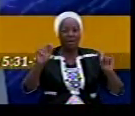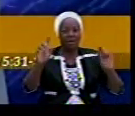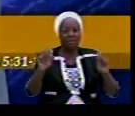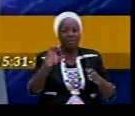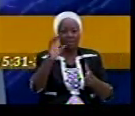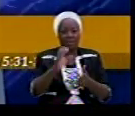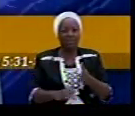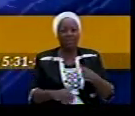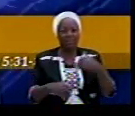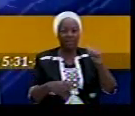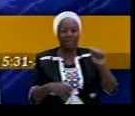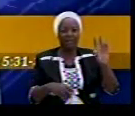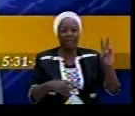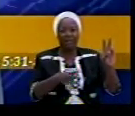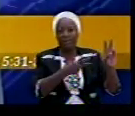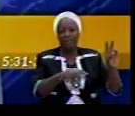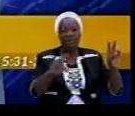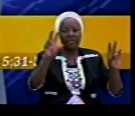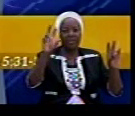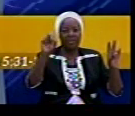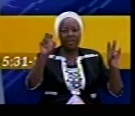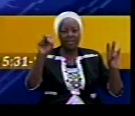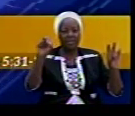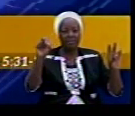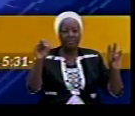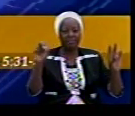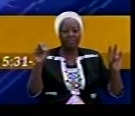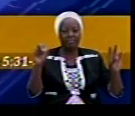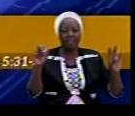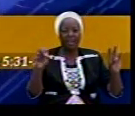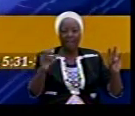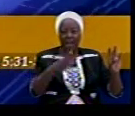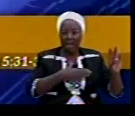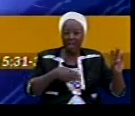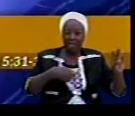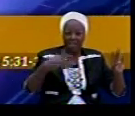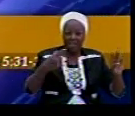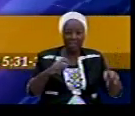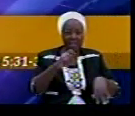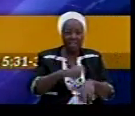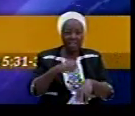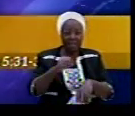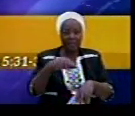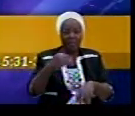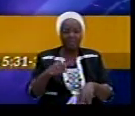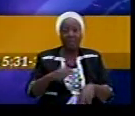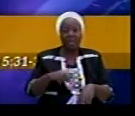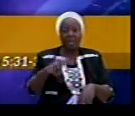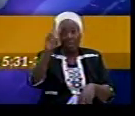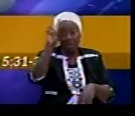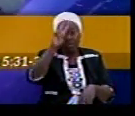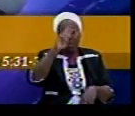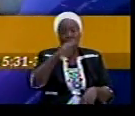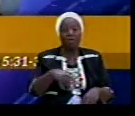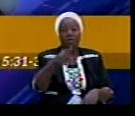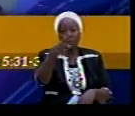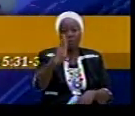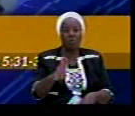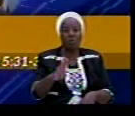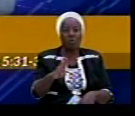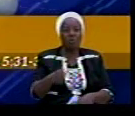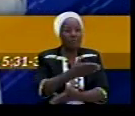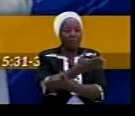17. Reading from verse 30. And the times of this ignorance God